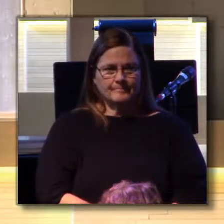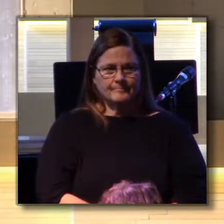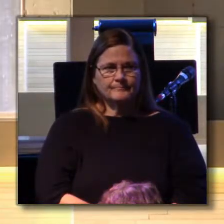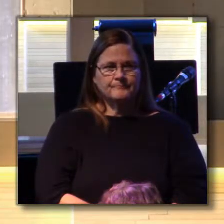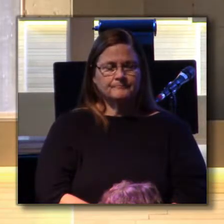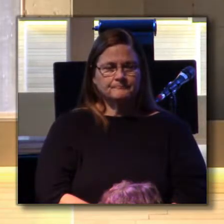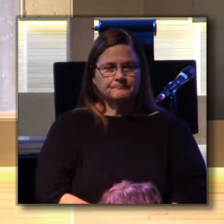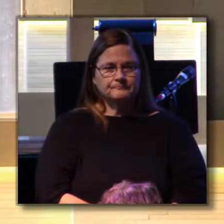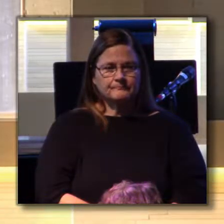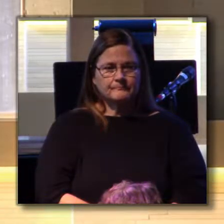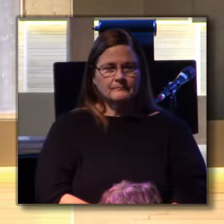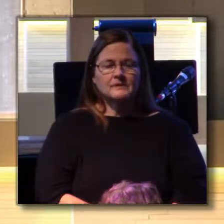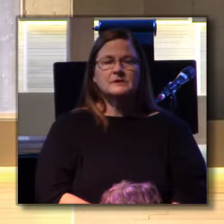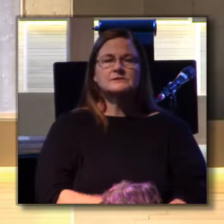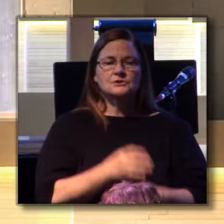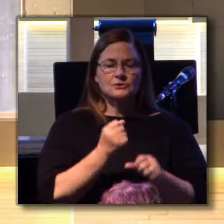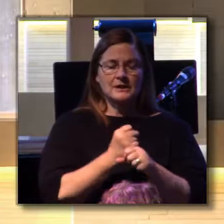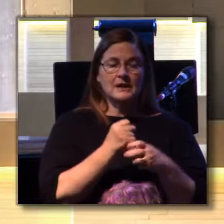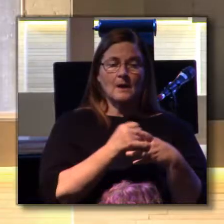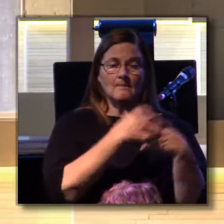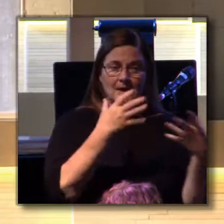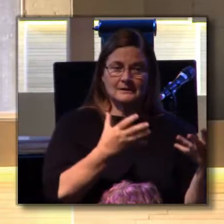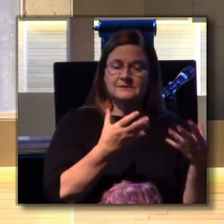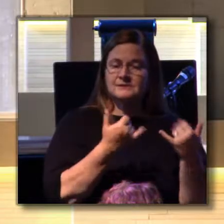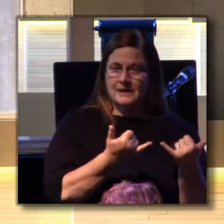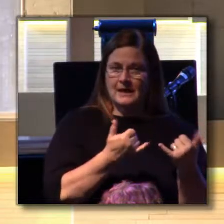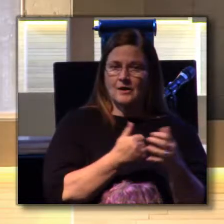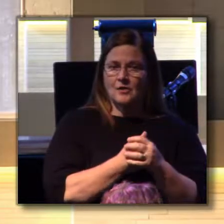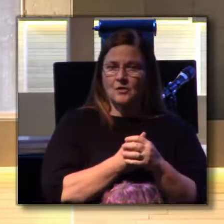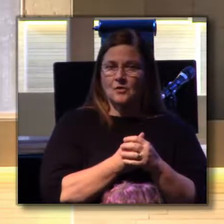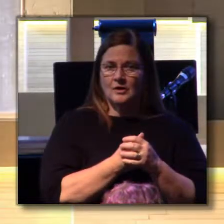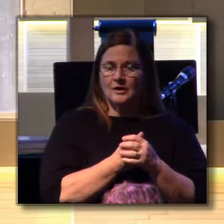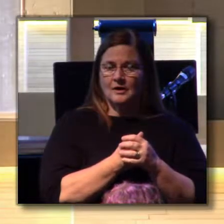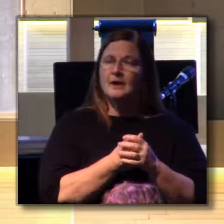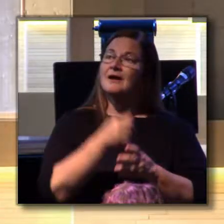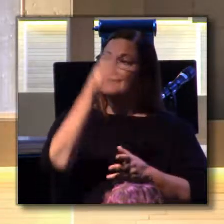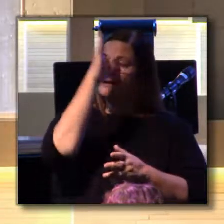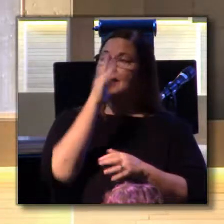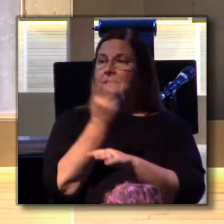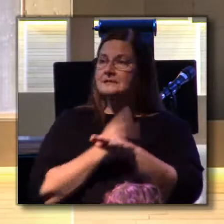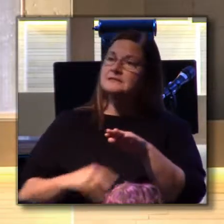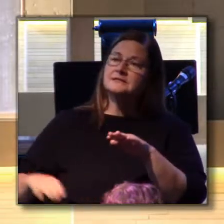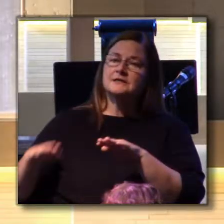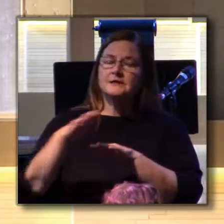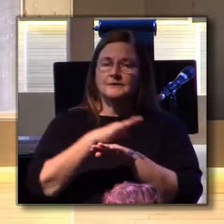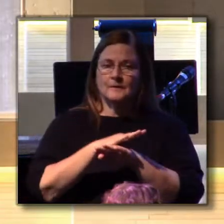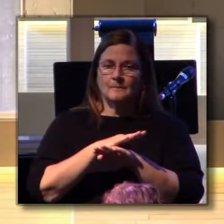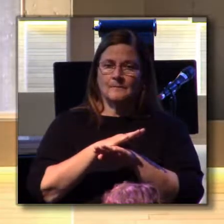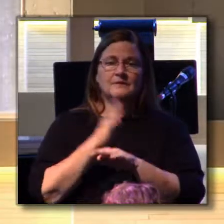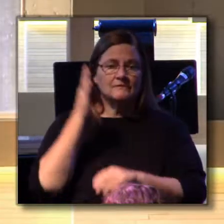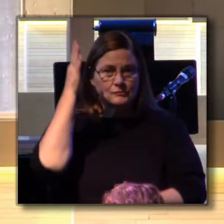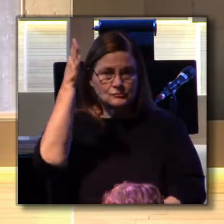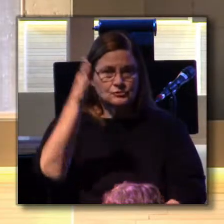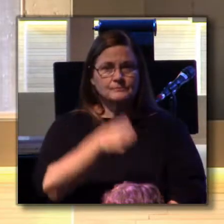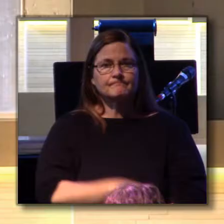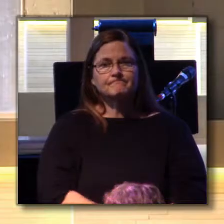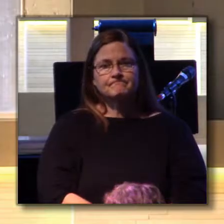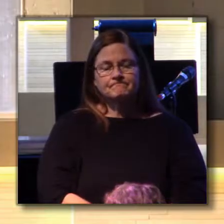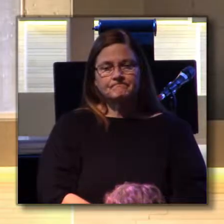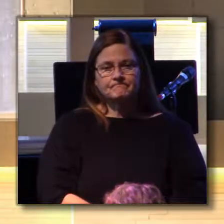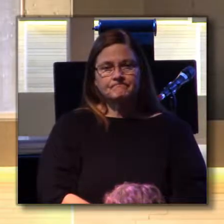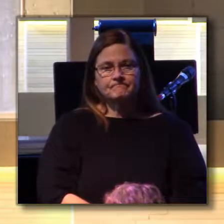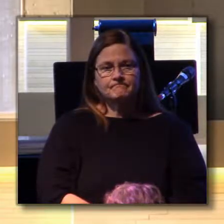So you get abundance now, and you get God's kingdom in the future. You get